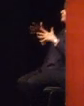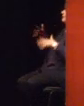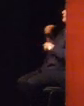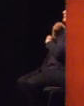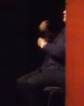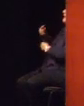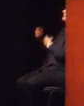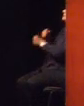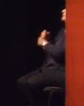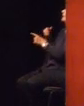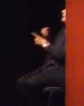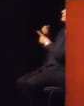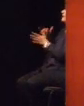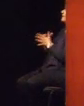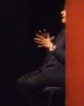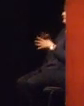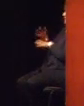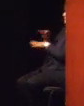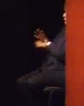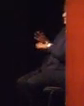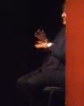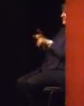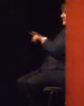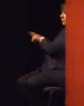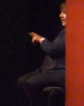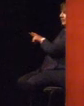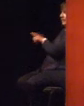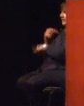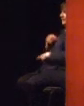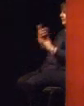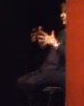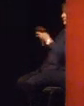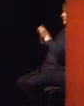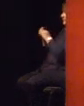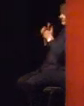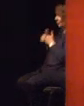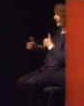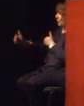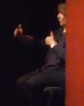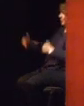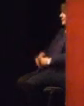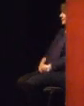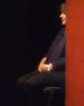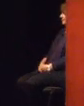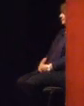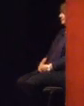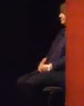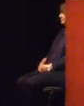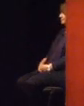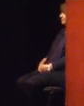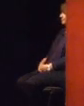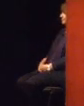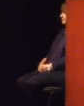the last year, the impact that those are going to have as well on our completion numbers moving forward.